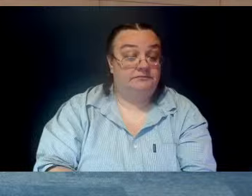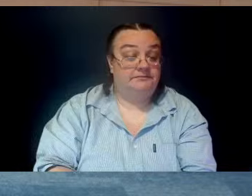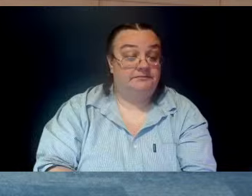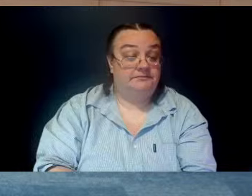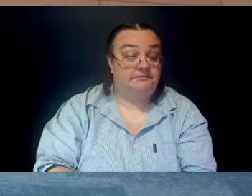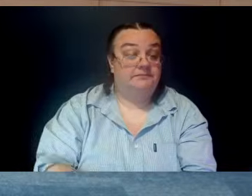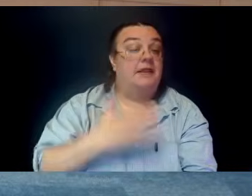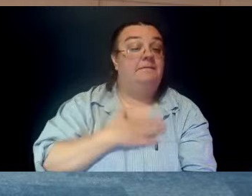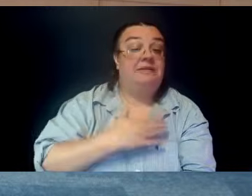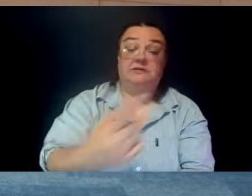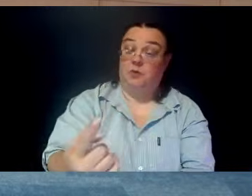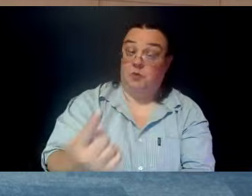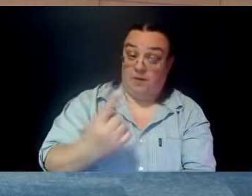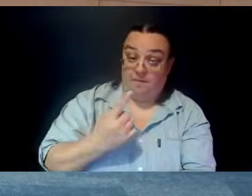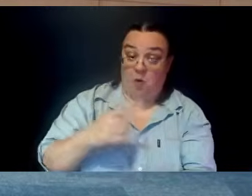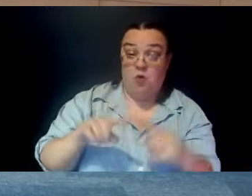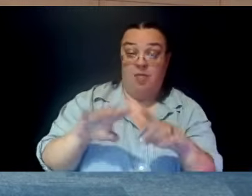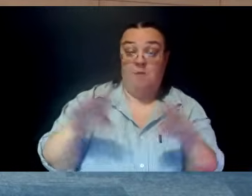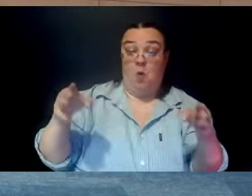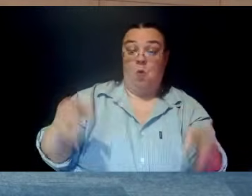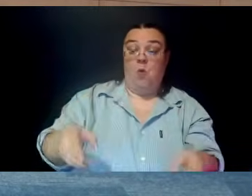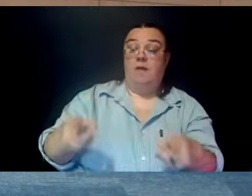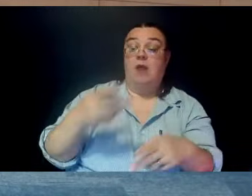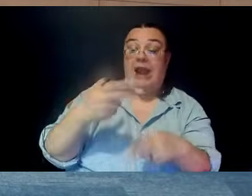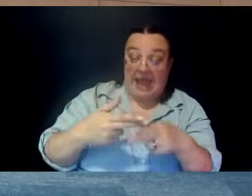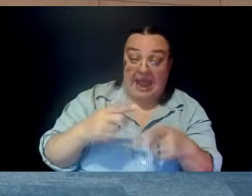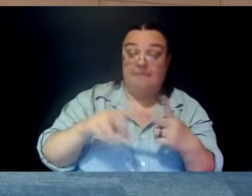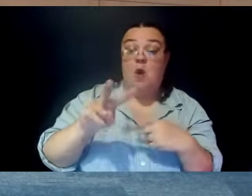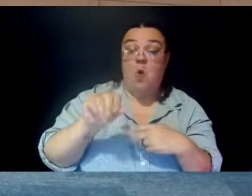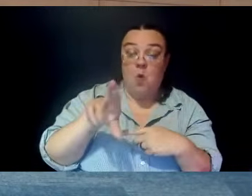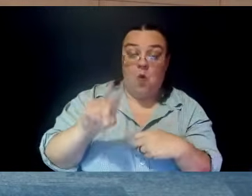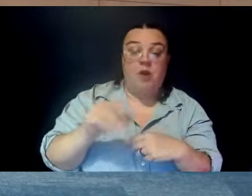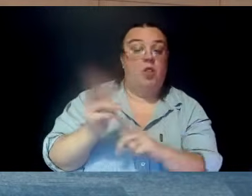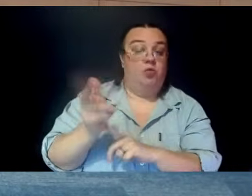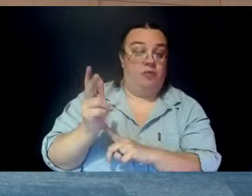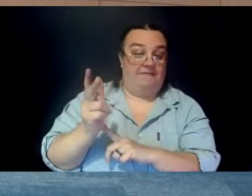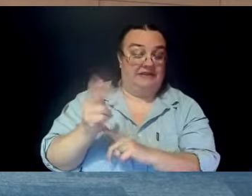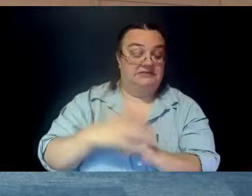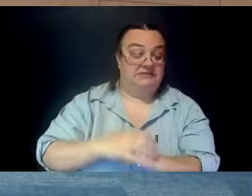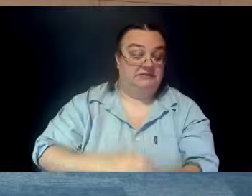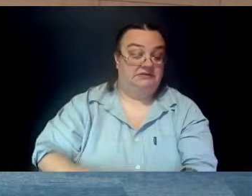Please approach the podium, your name and ward, and you have 3 minutes.